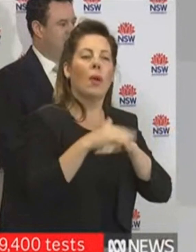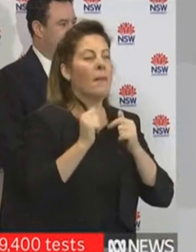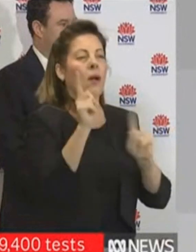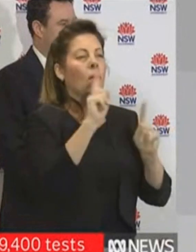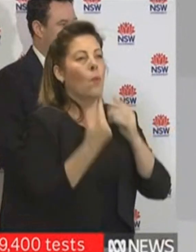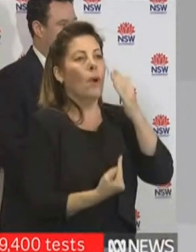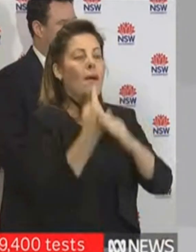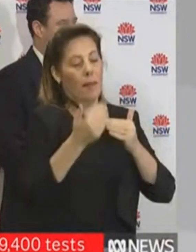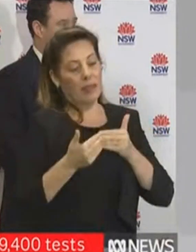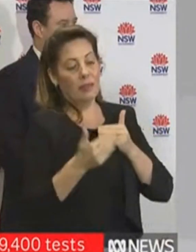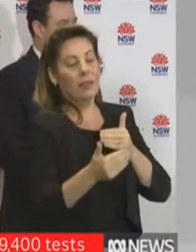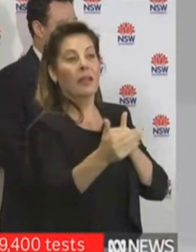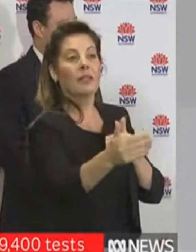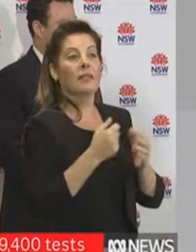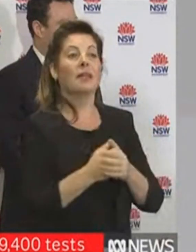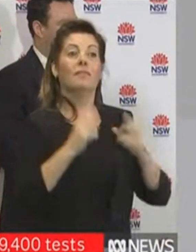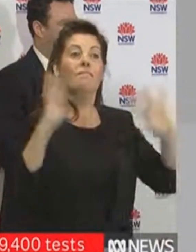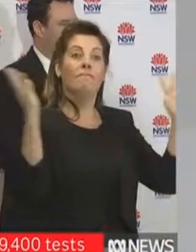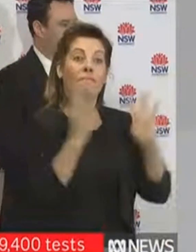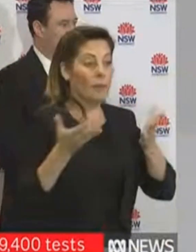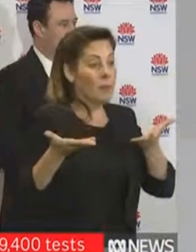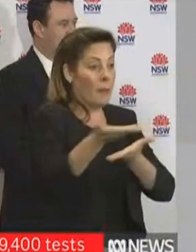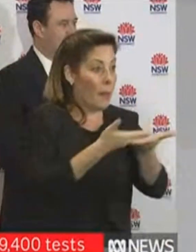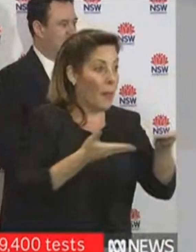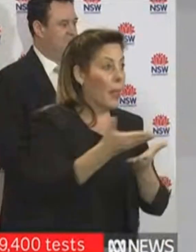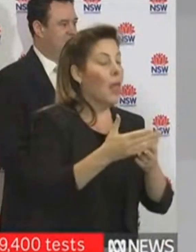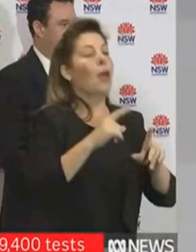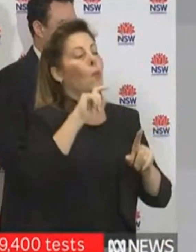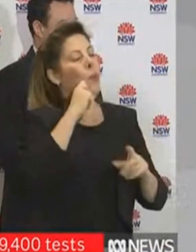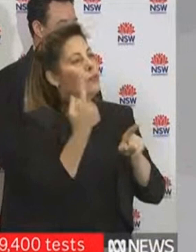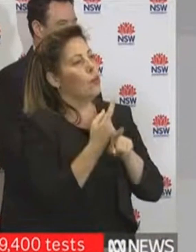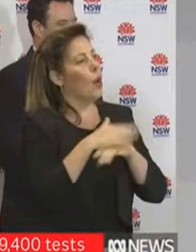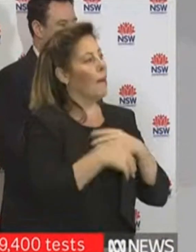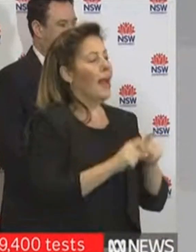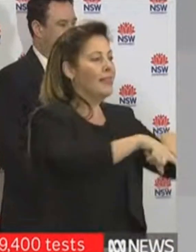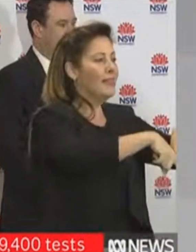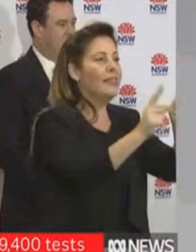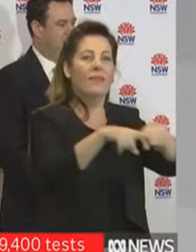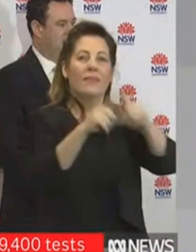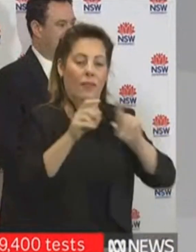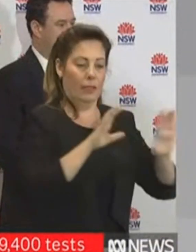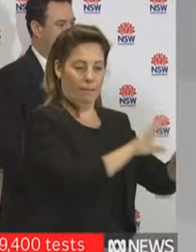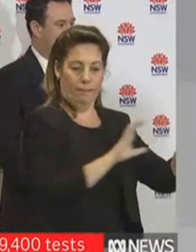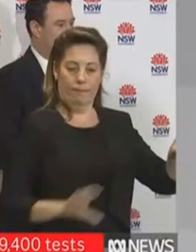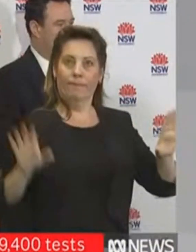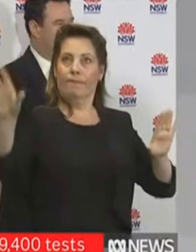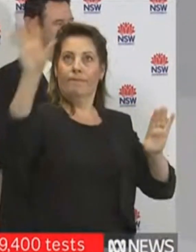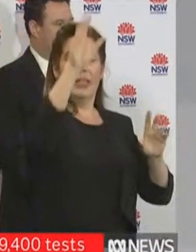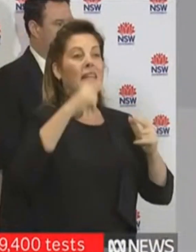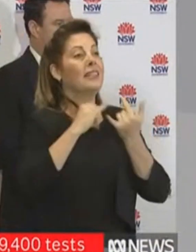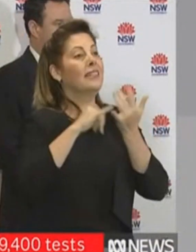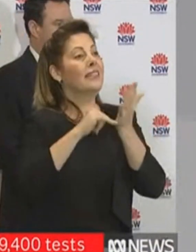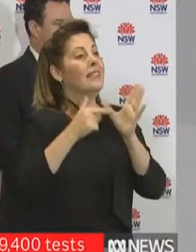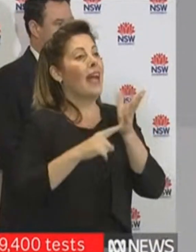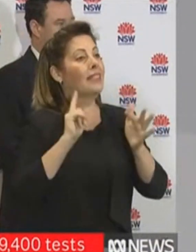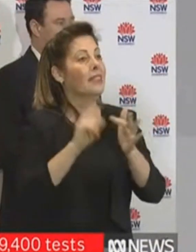to have their own timetable within that framework. And New South Wales will be considering the data we collect in May to make sure that